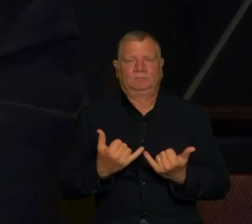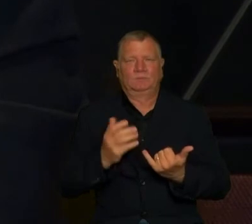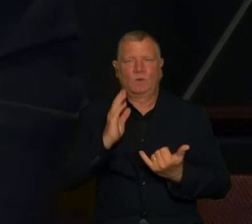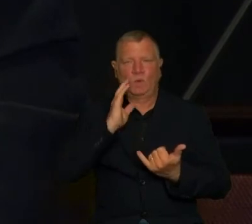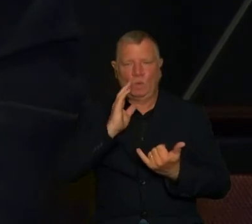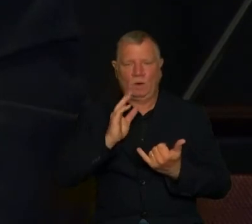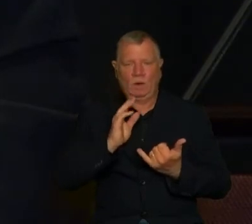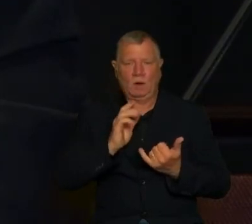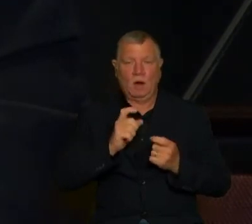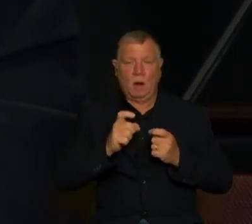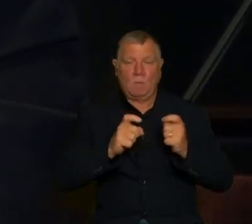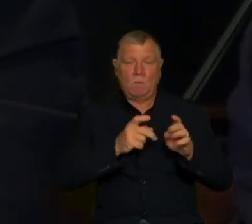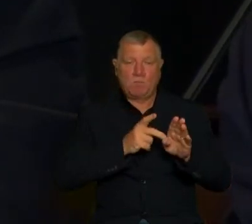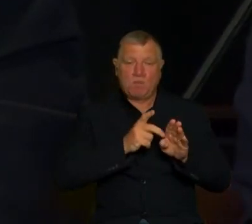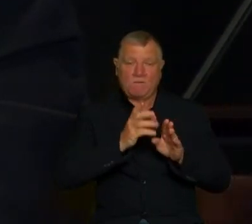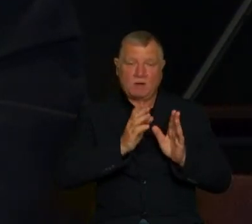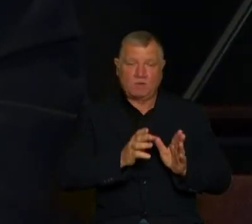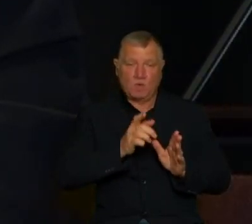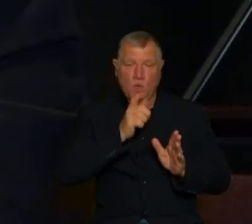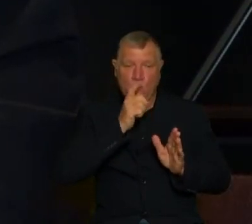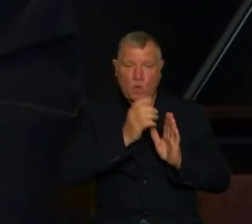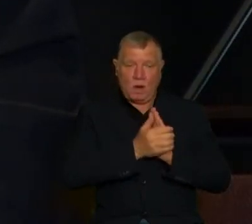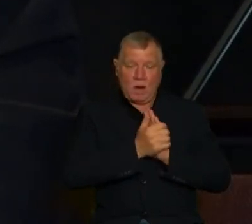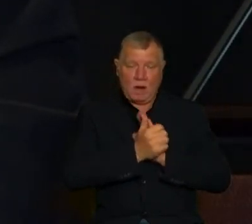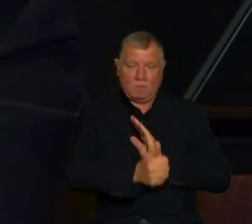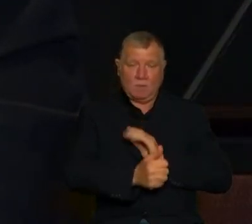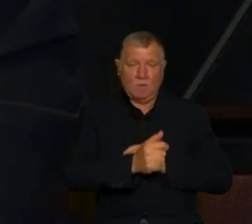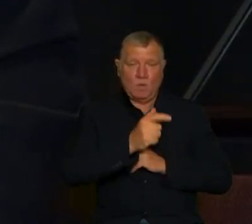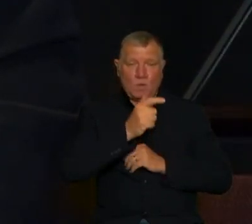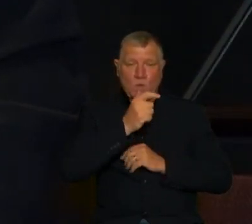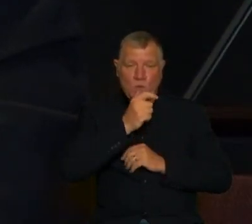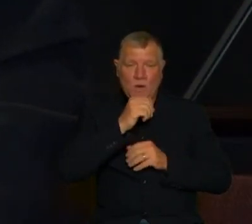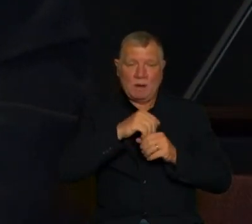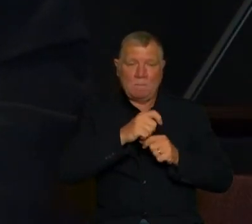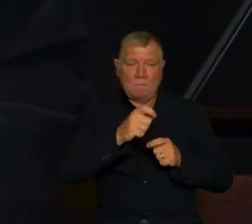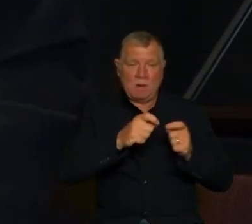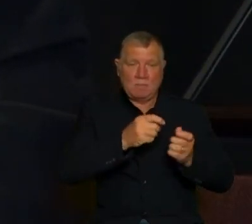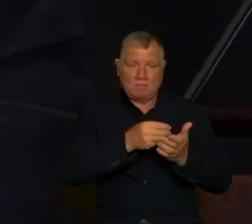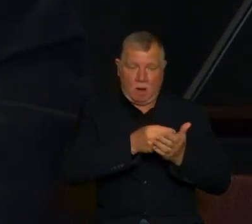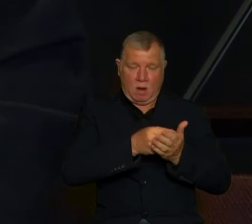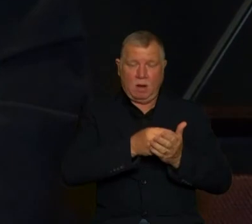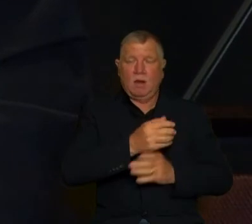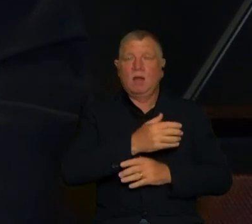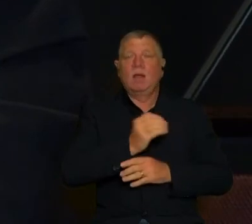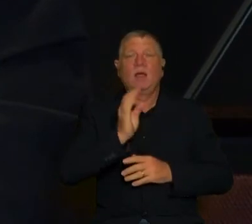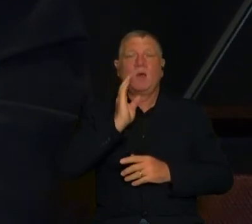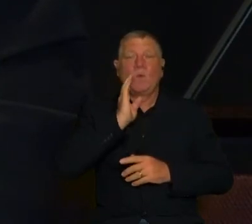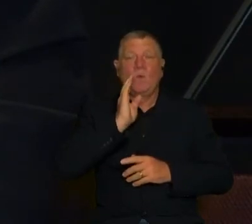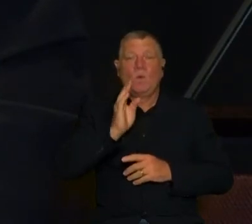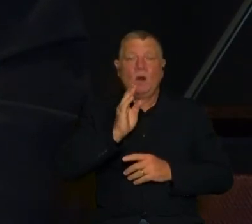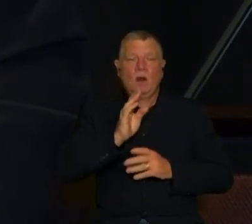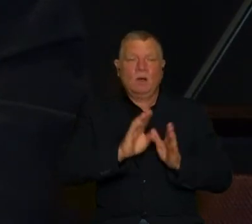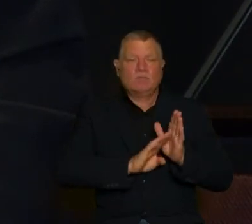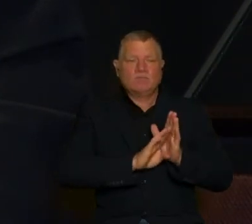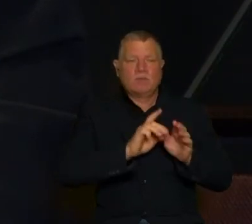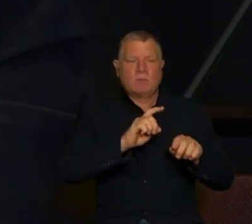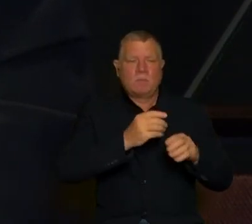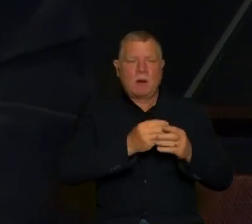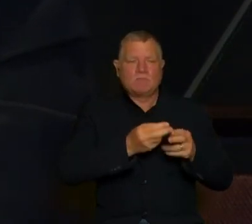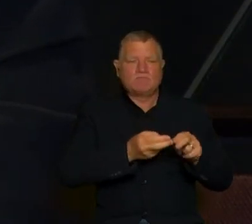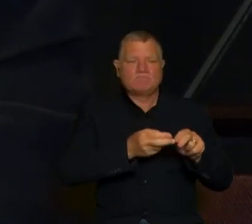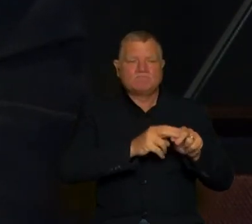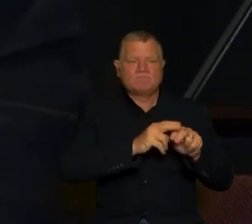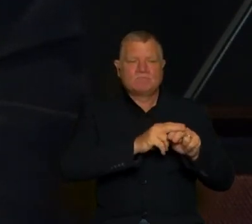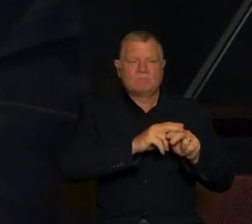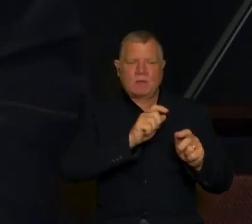be managed by professionals that are experts in managing funds and will be growing over time. It's got,